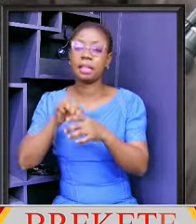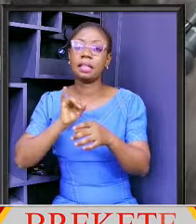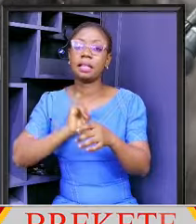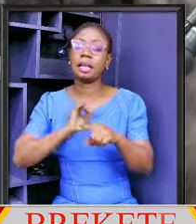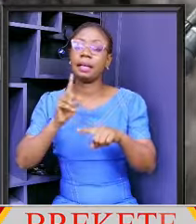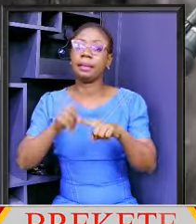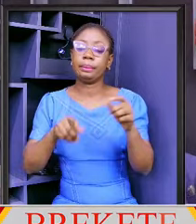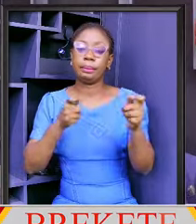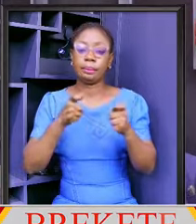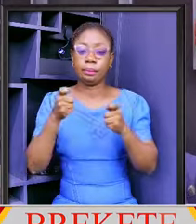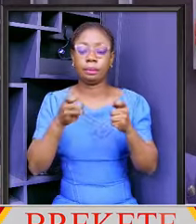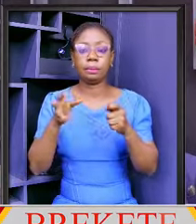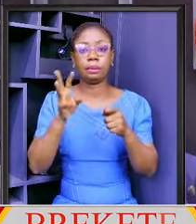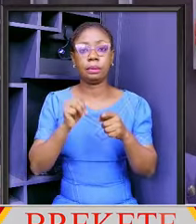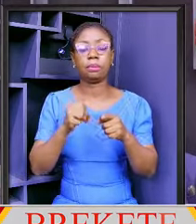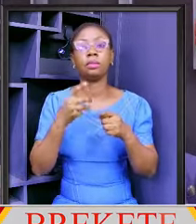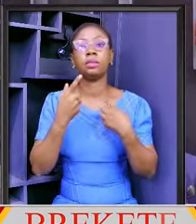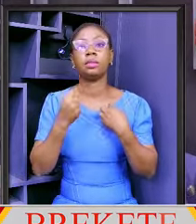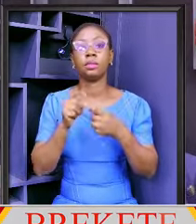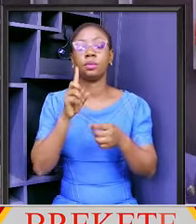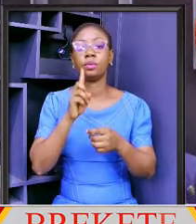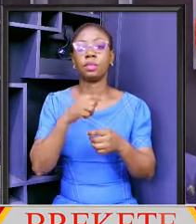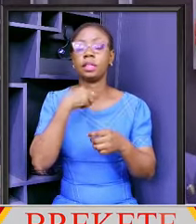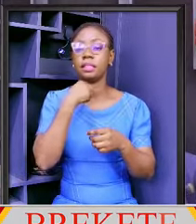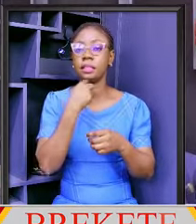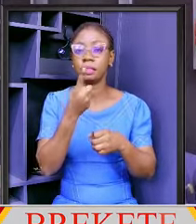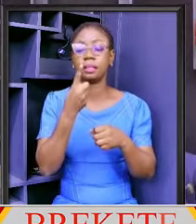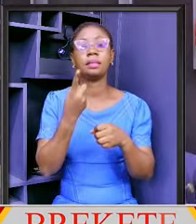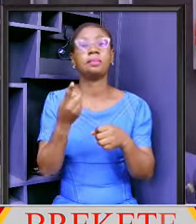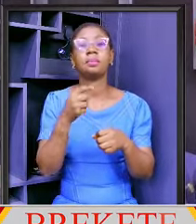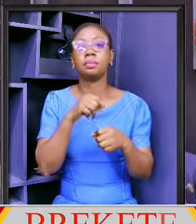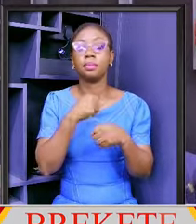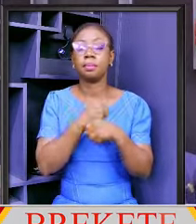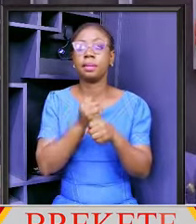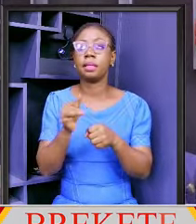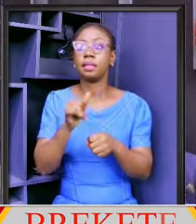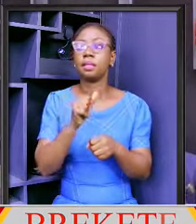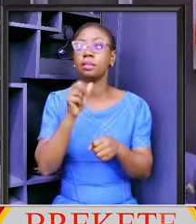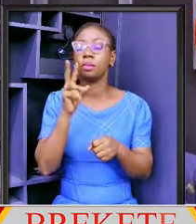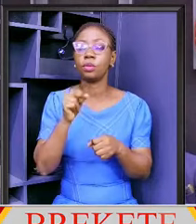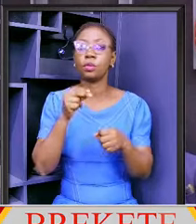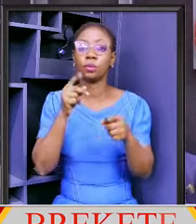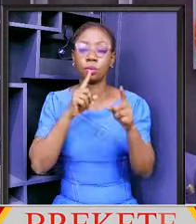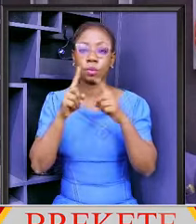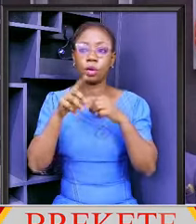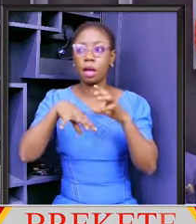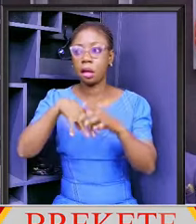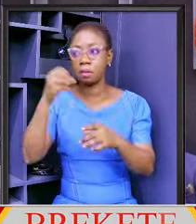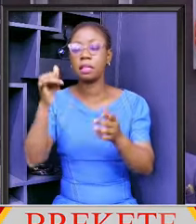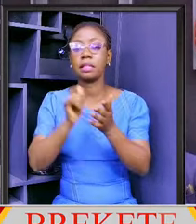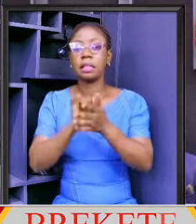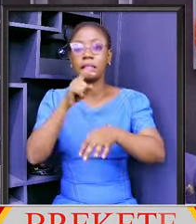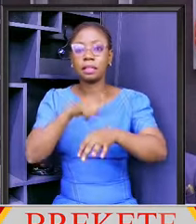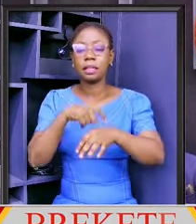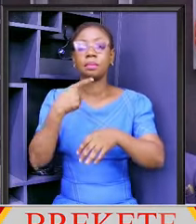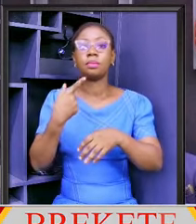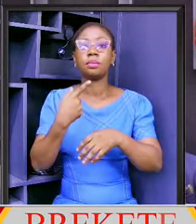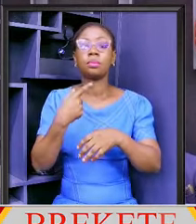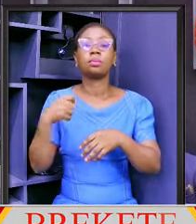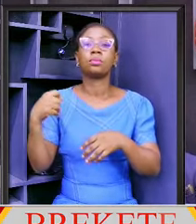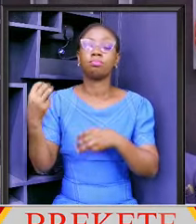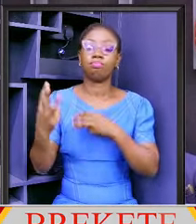well. The one where I did talk, say, make the no talk outside. That time, everybody go here. The whole world go hear